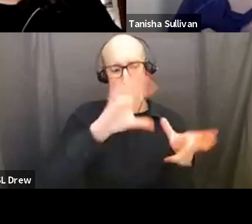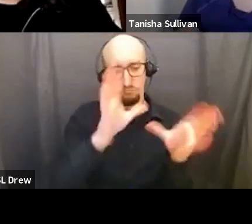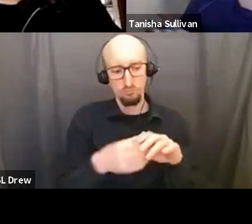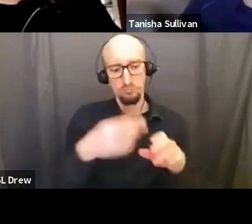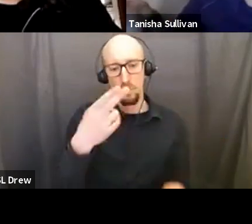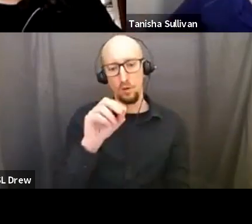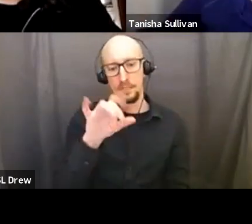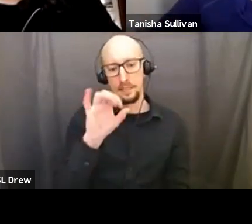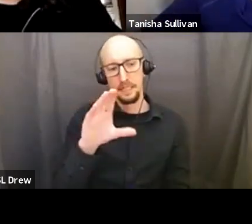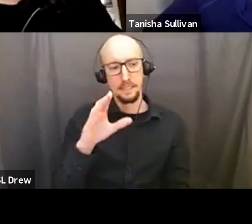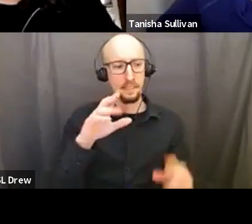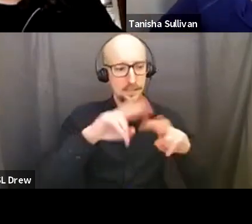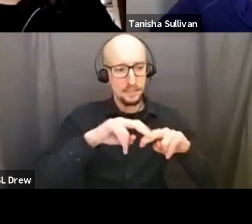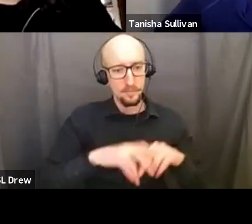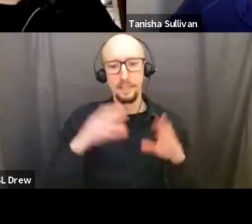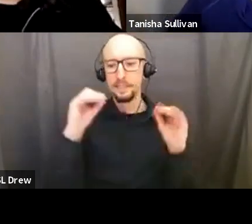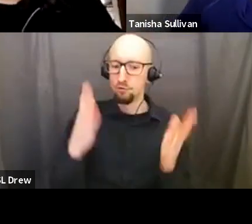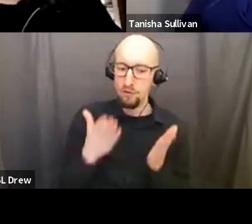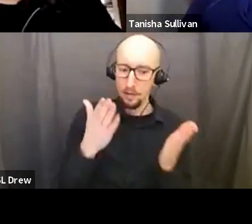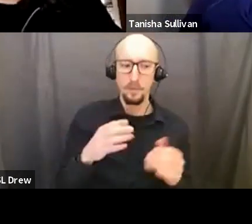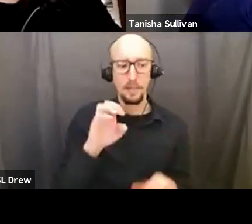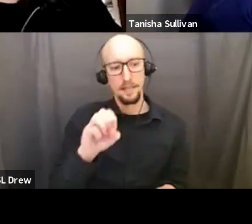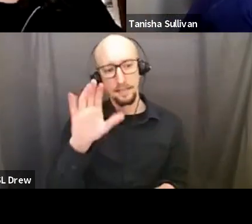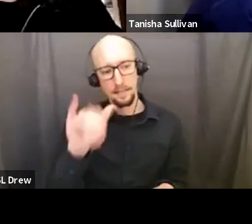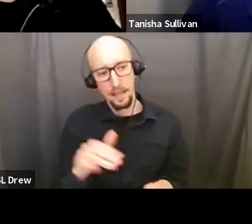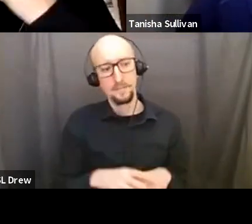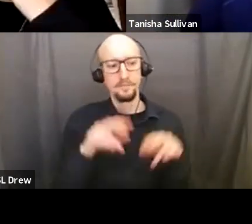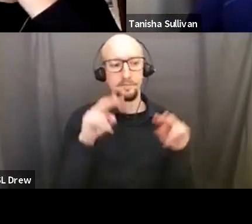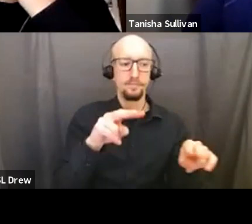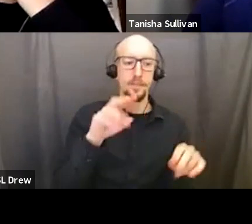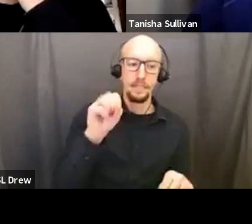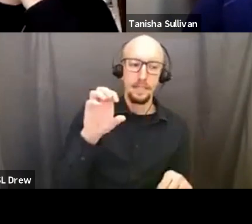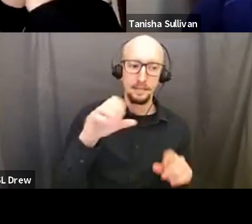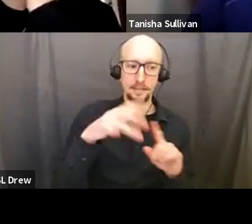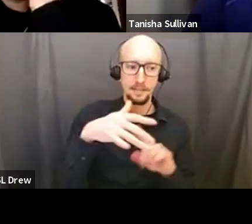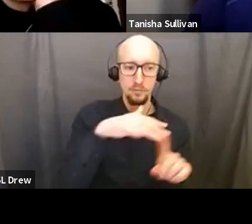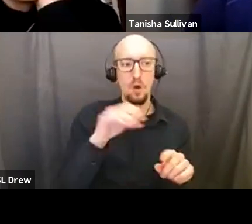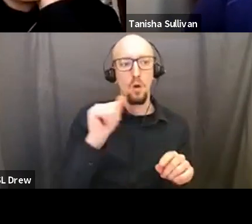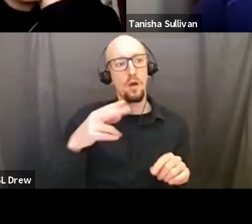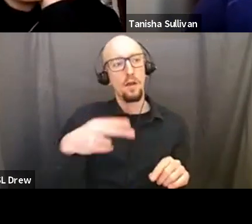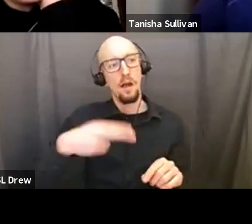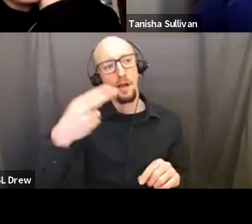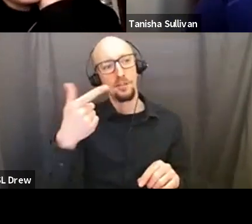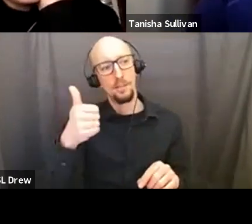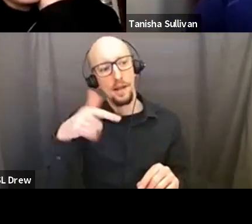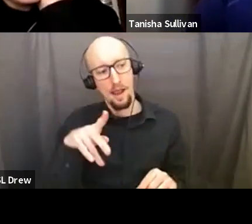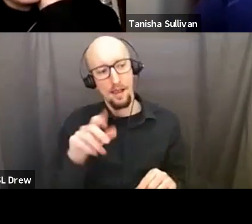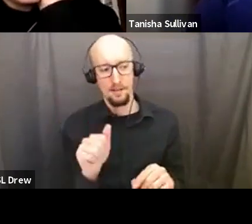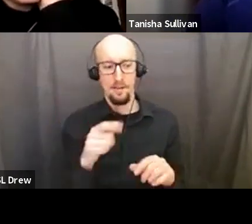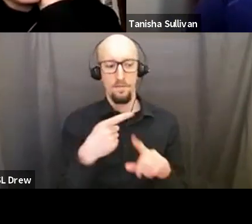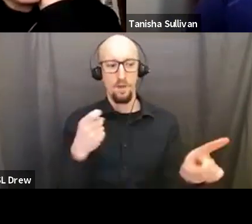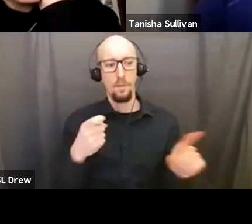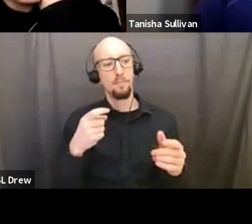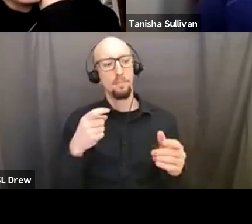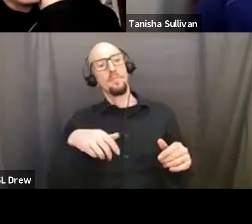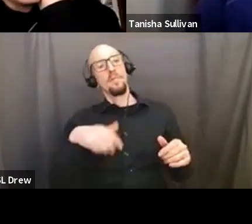recommendations, essays, and socioeconomic circumstances, or by the highest GPAs from the underperforming schools to try to capture a wider diversity